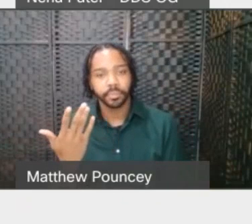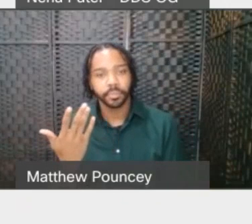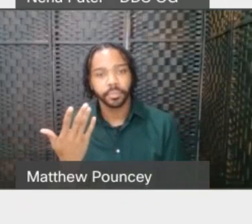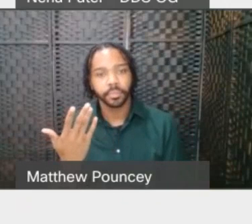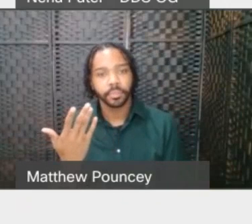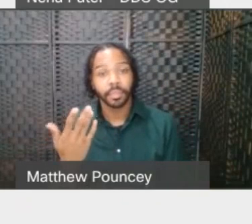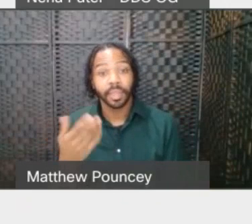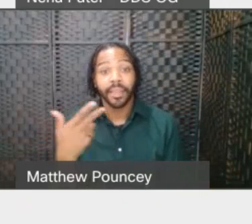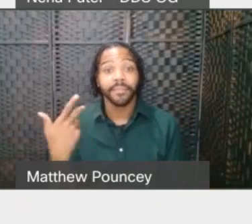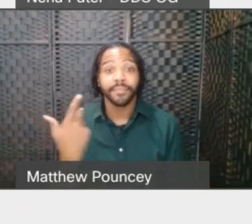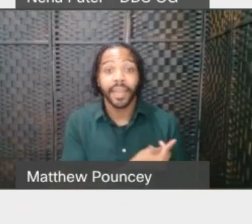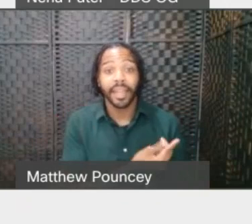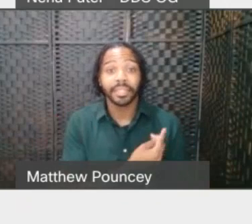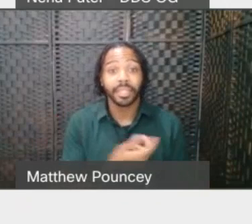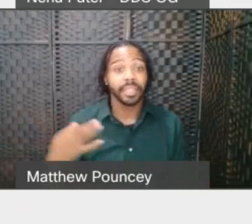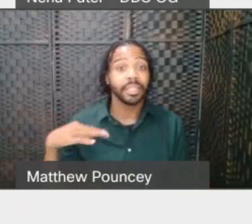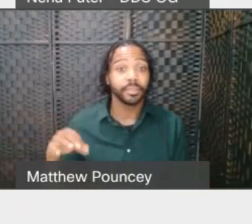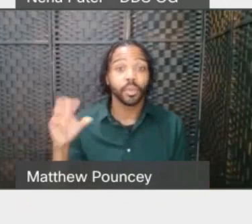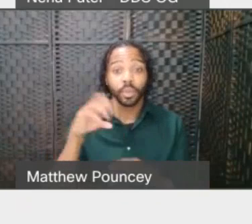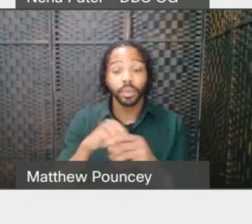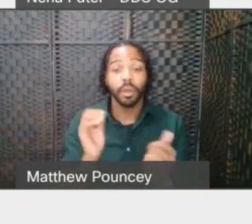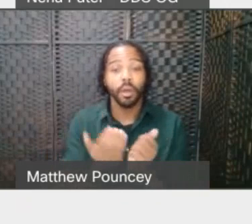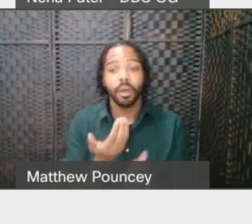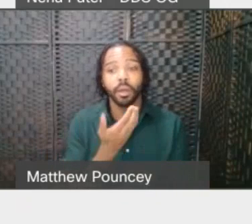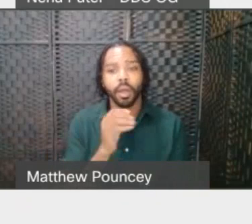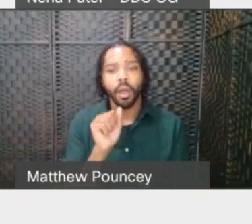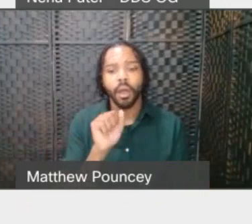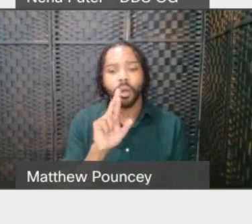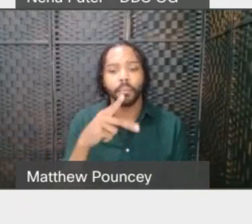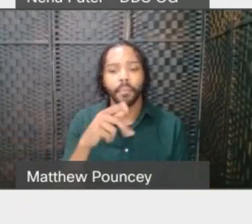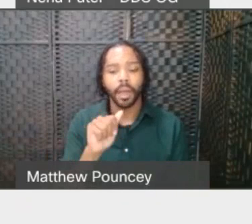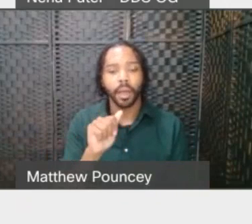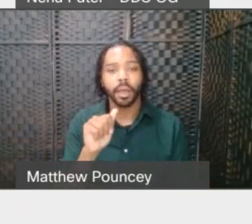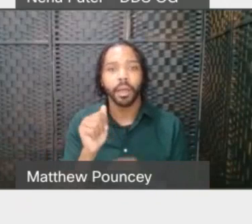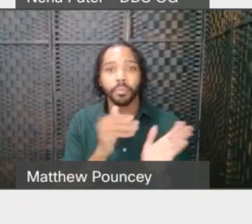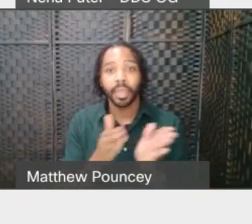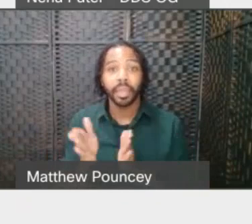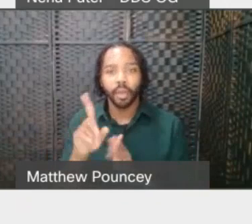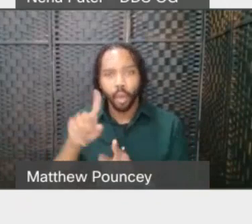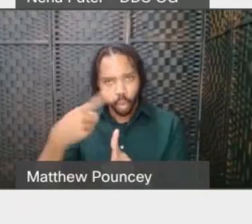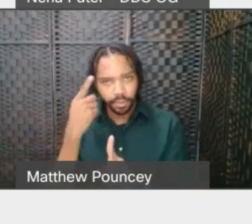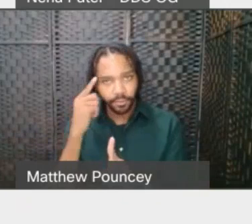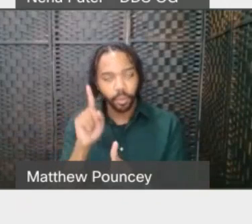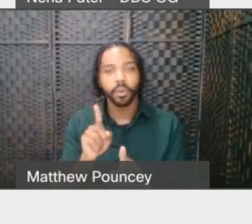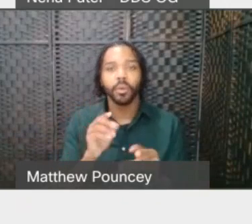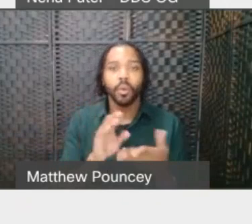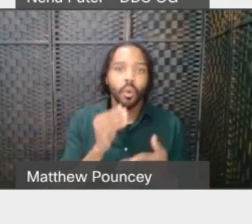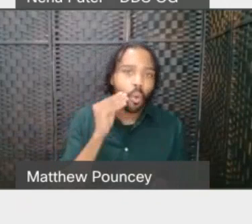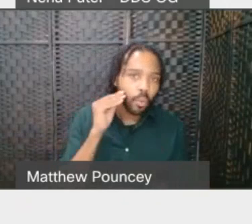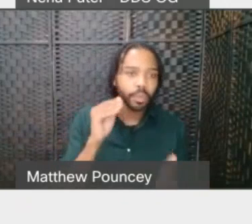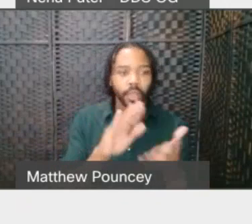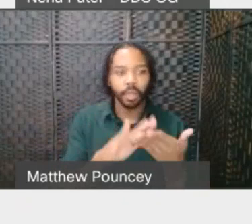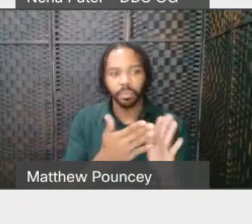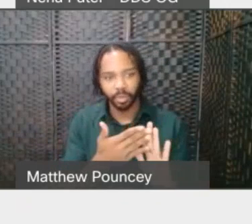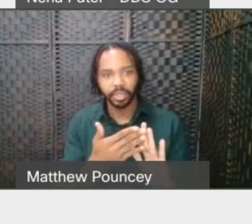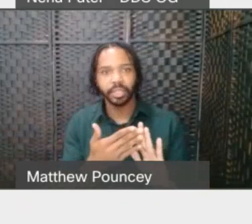vaccine incentive was included in our Arpa plan, which was just for home and community-based services. So that did